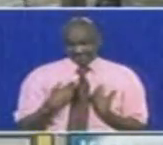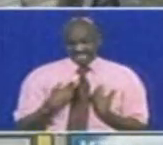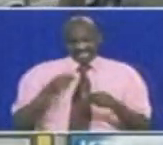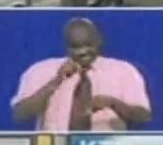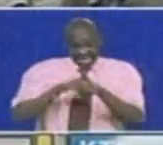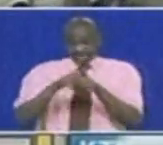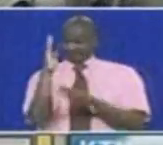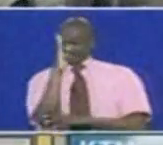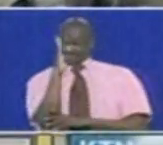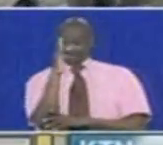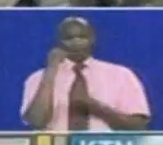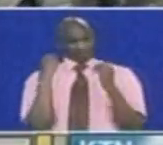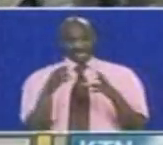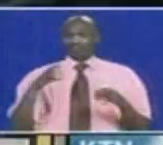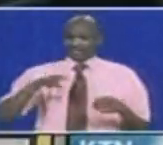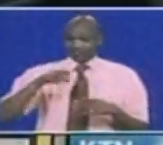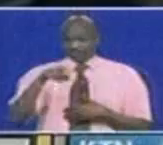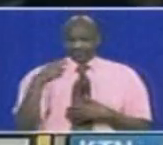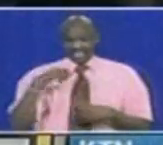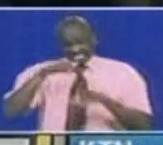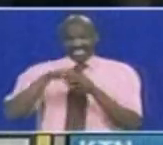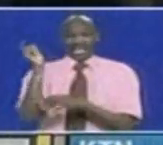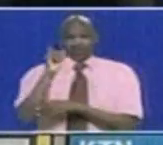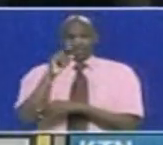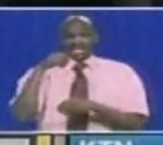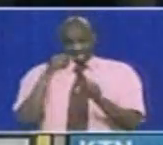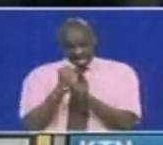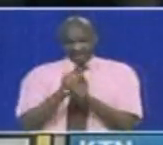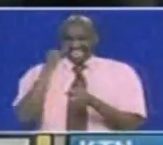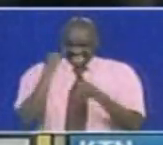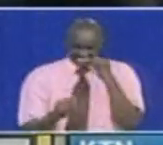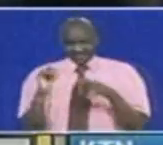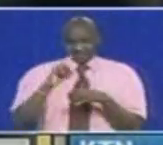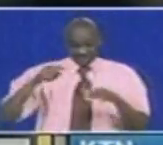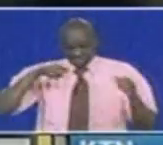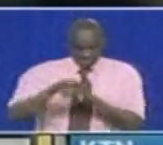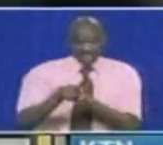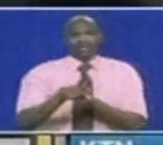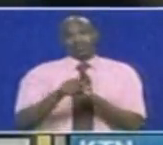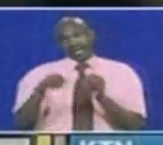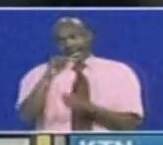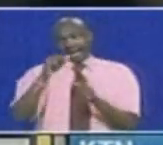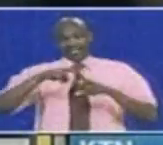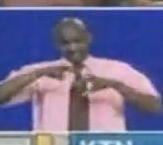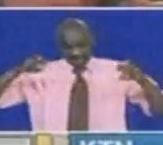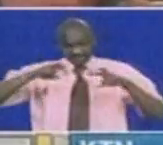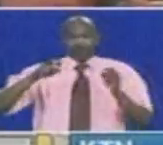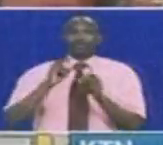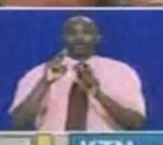Mid-morning found a section of Matatu operators in Nairobi making a last-minute dash to the motor vehicle inspection